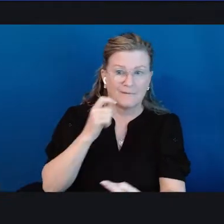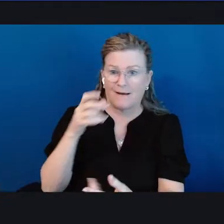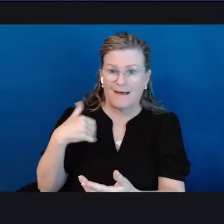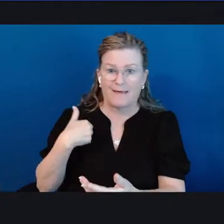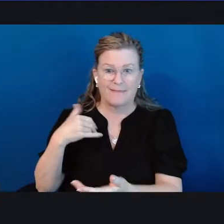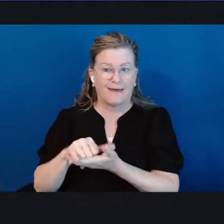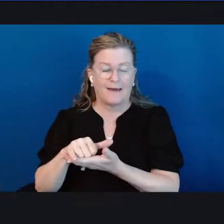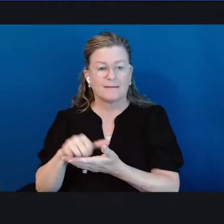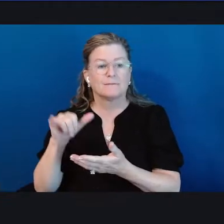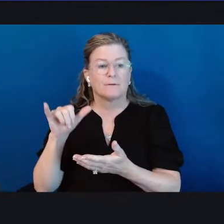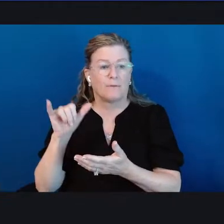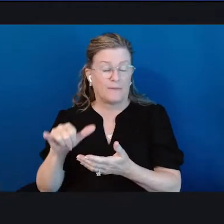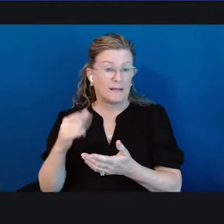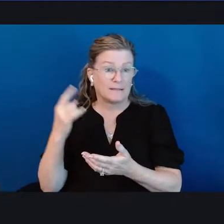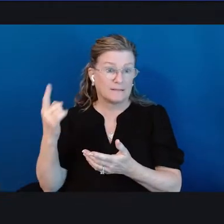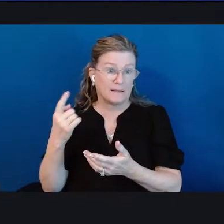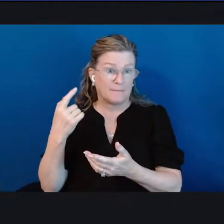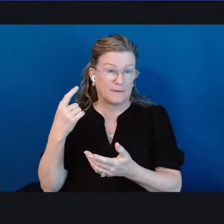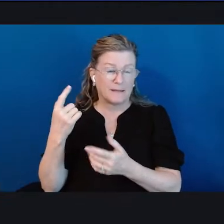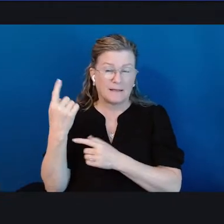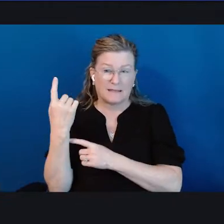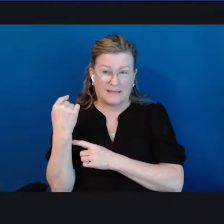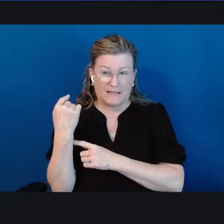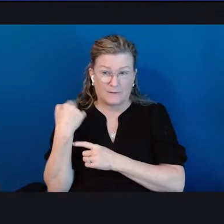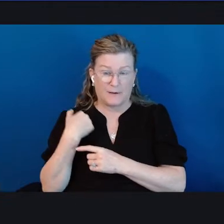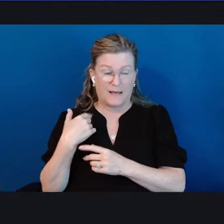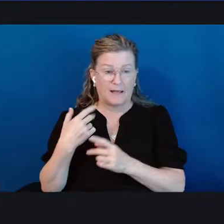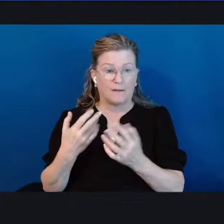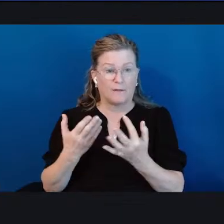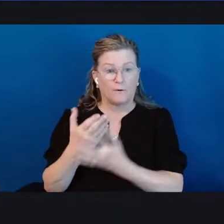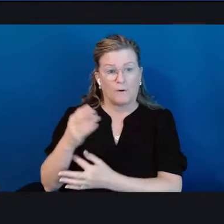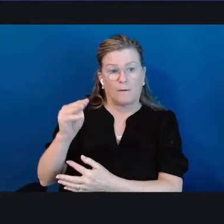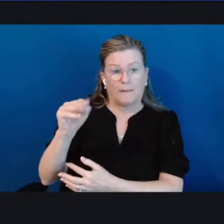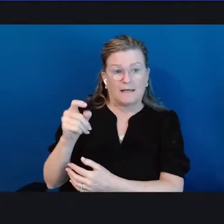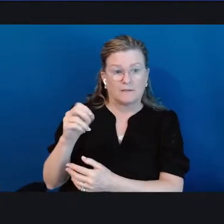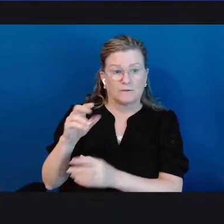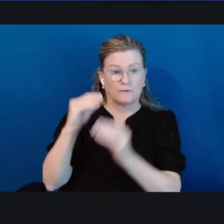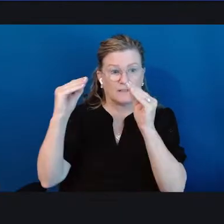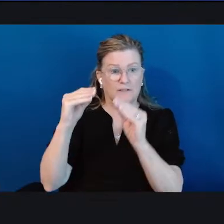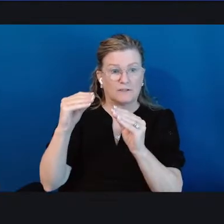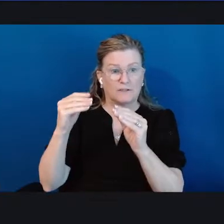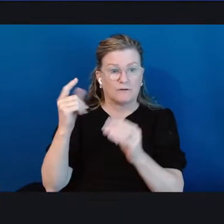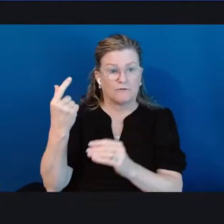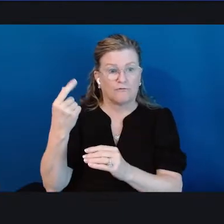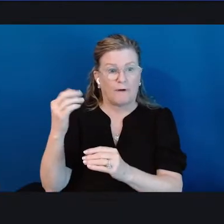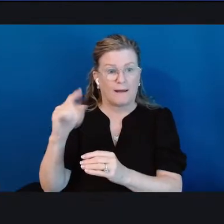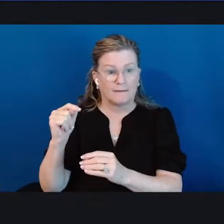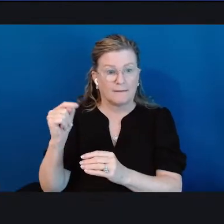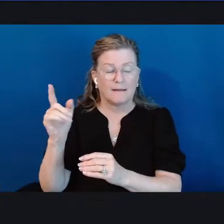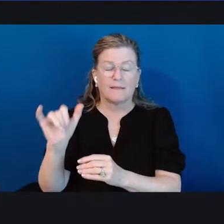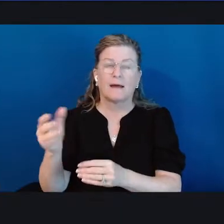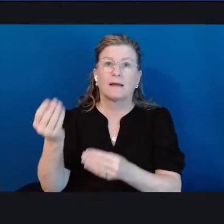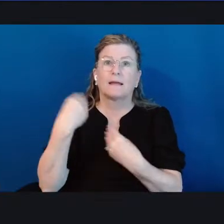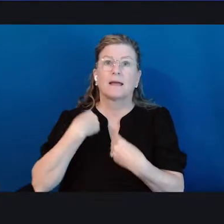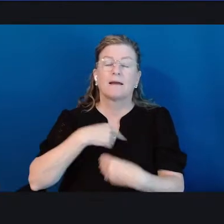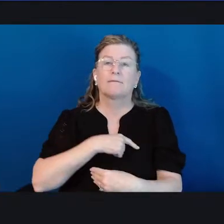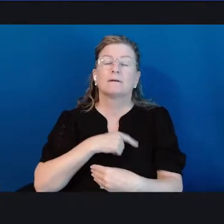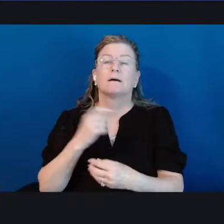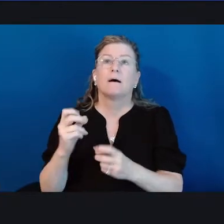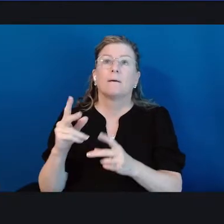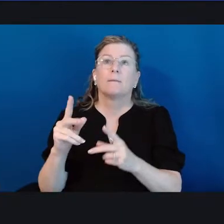so that's something we had last year through the Master Teaching Grant, which provided us an opportunity to present,